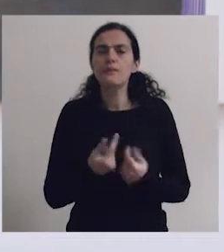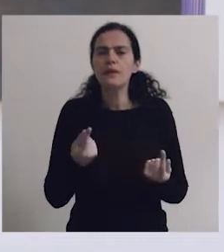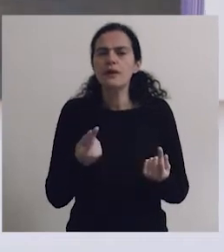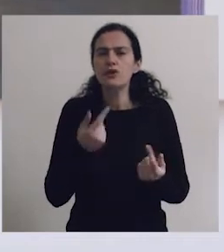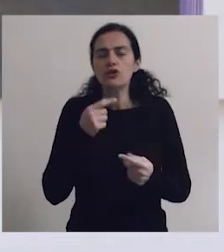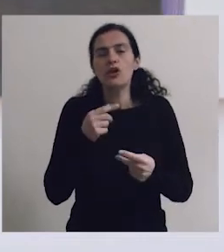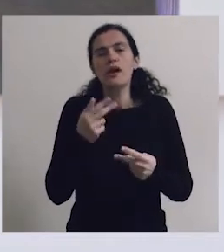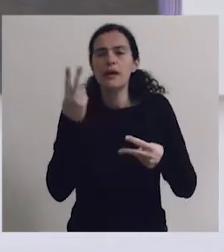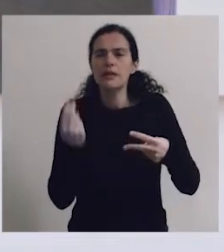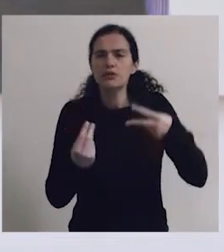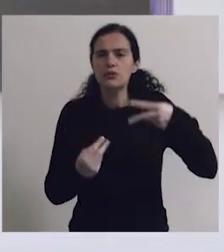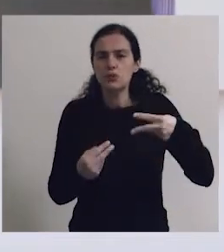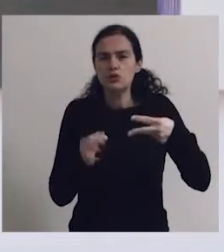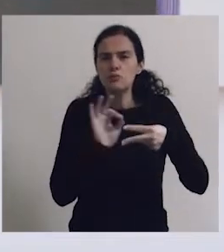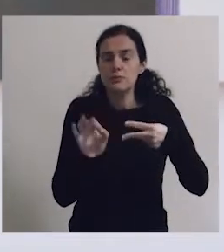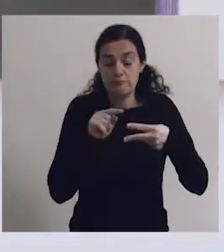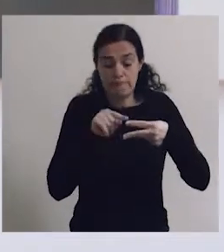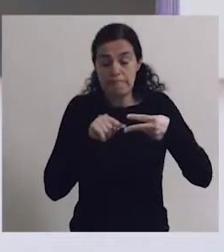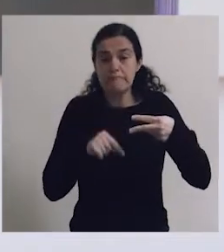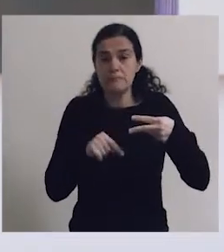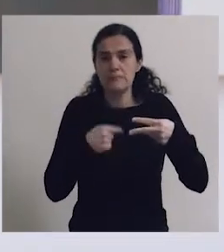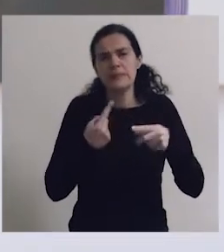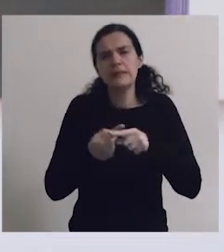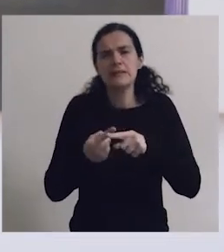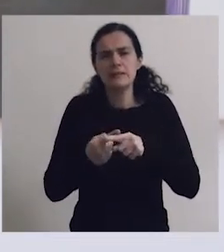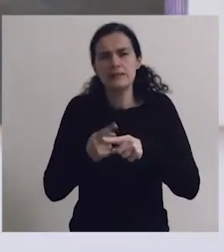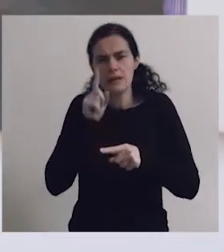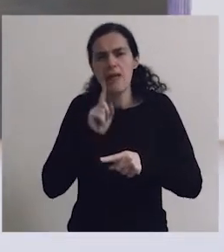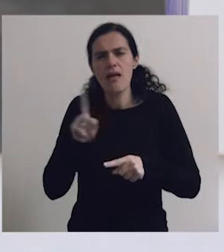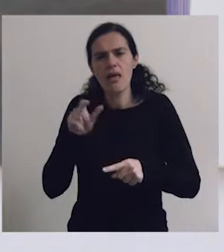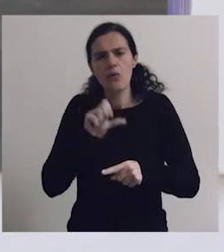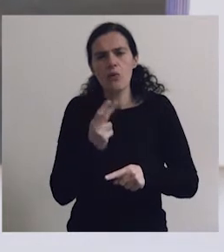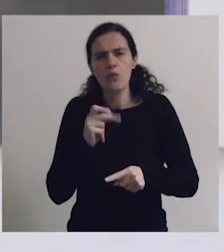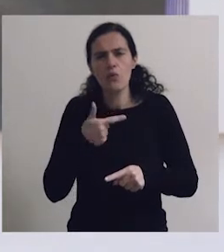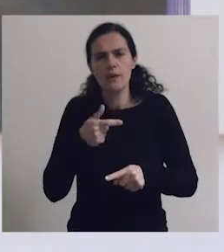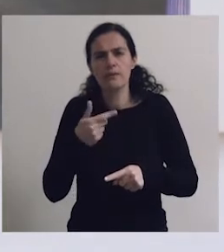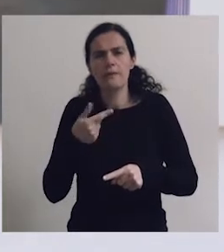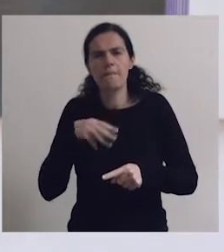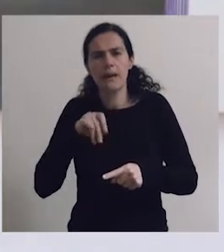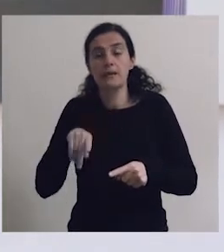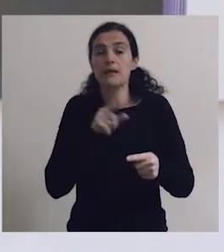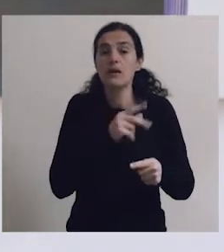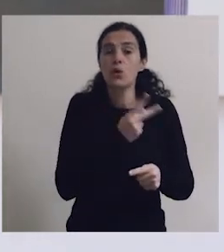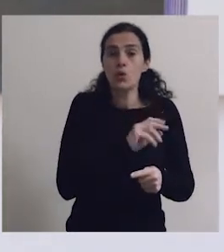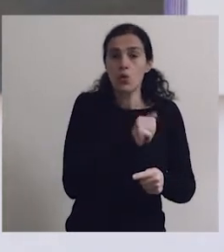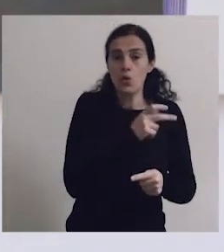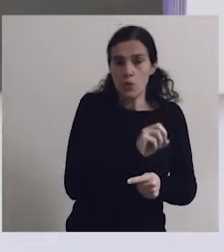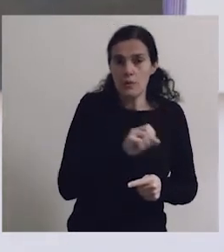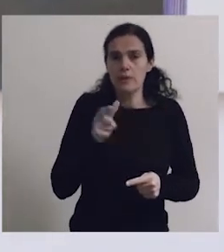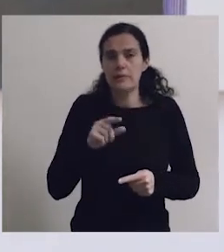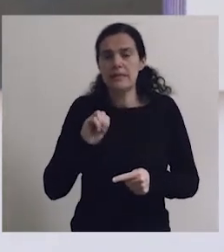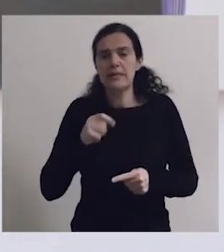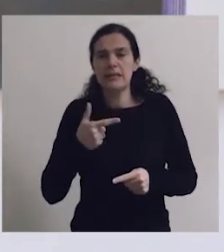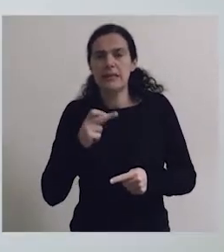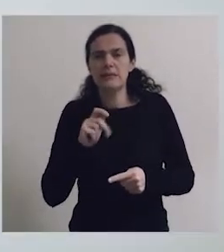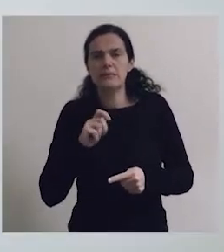specific artists were at the center of interest, Katarzyna Kobro and Władysław